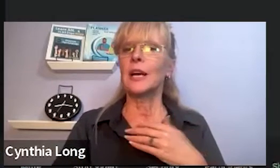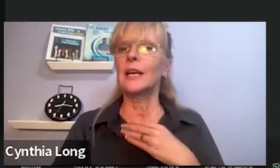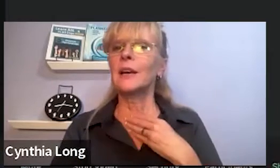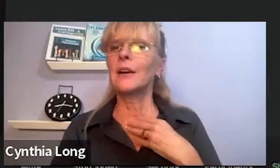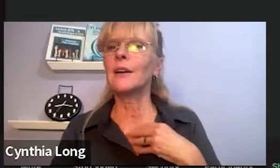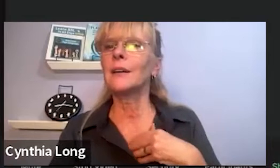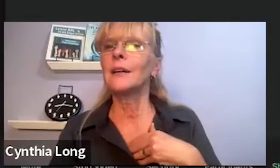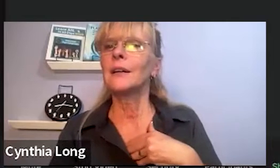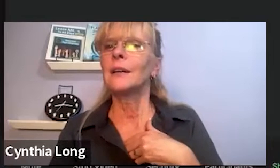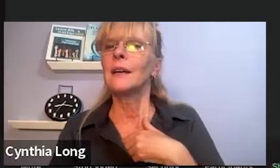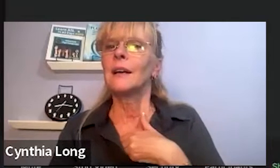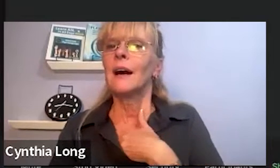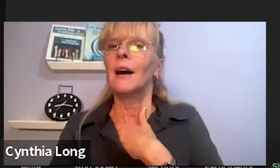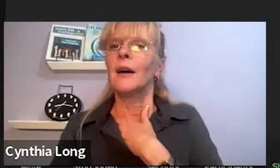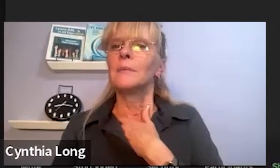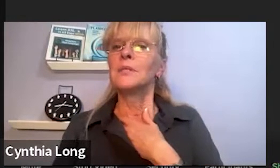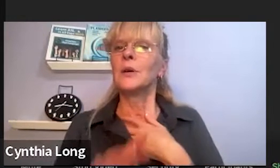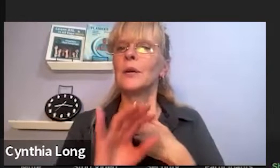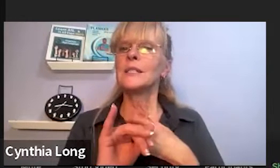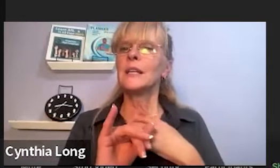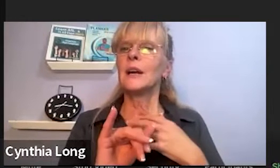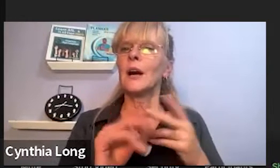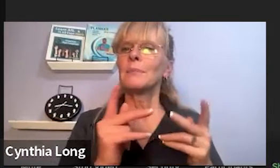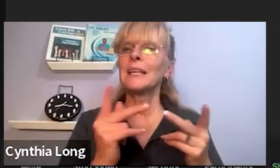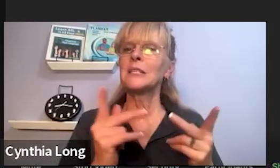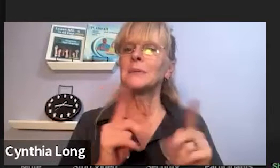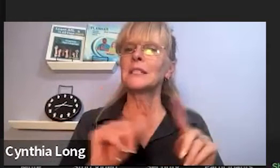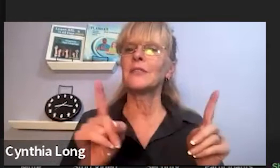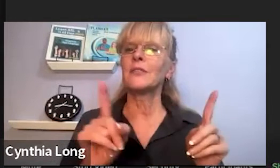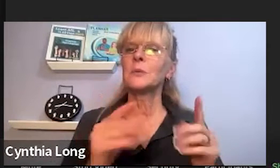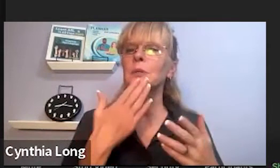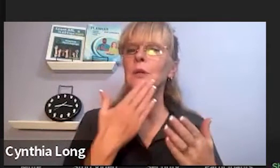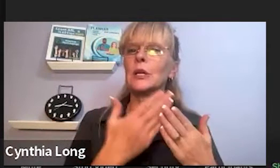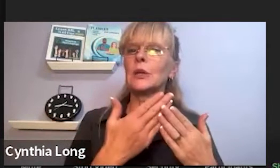double check here. So is there a